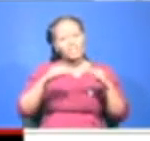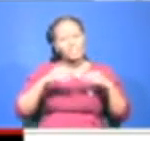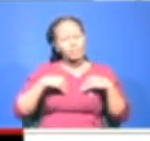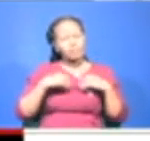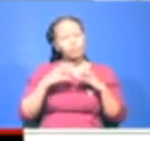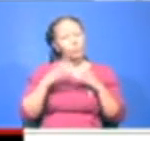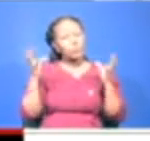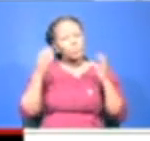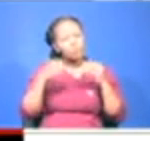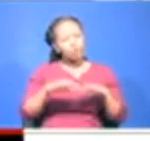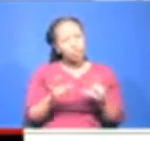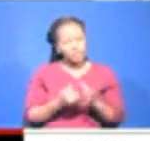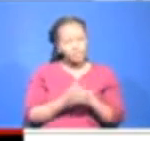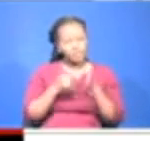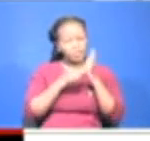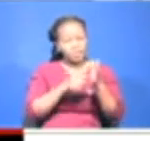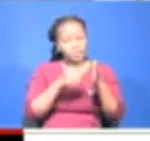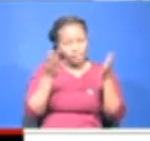especially